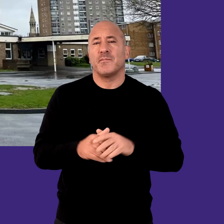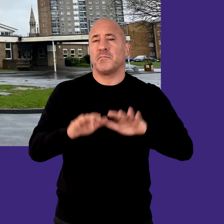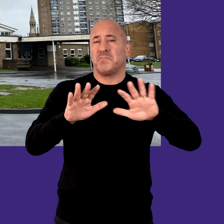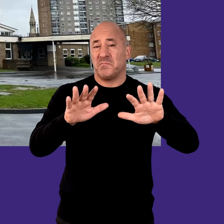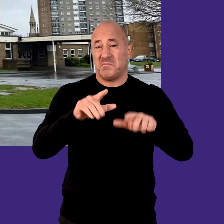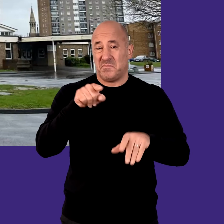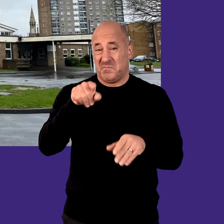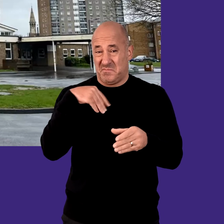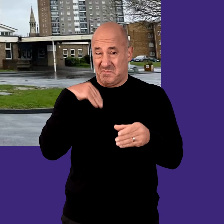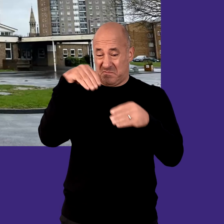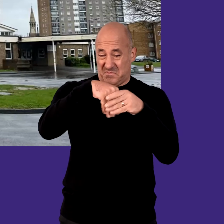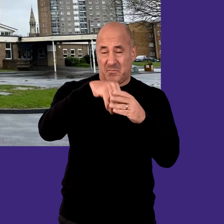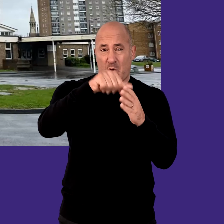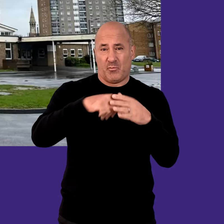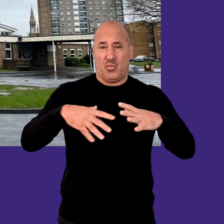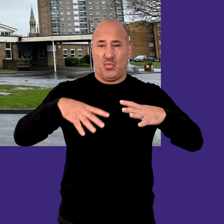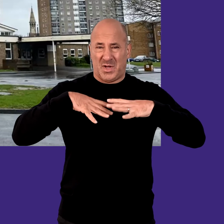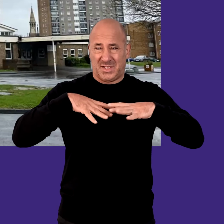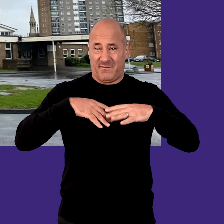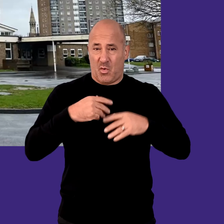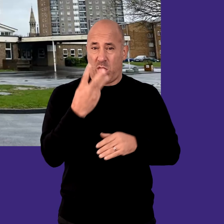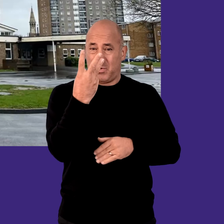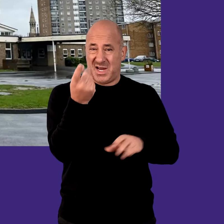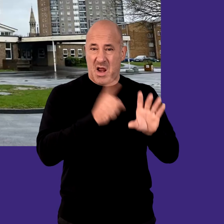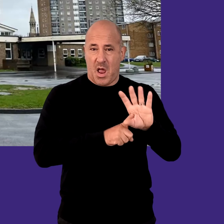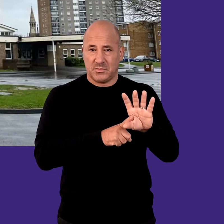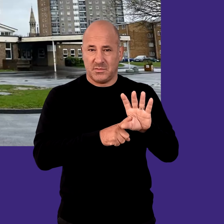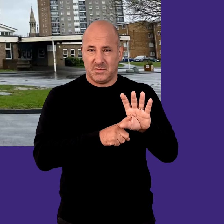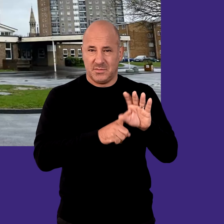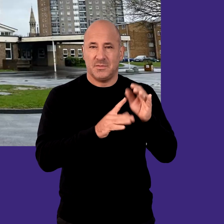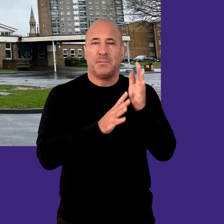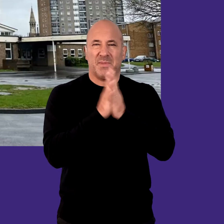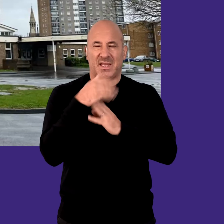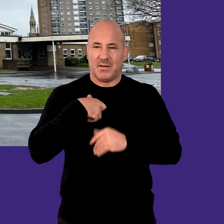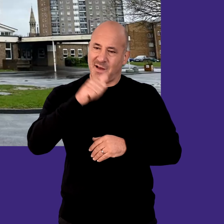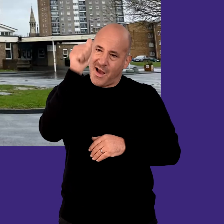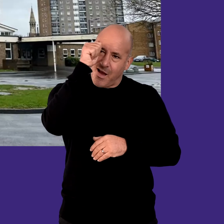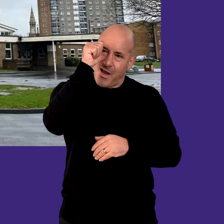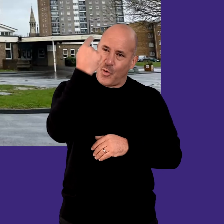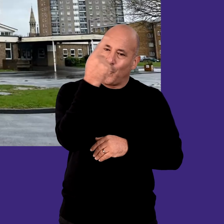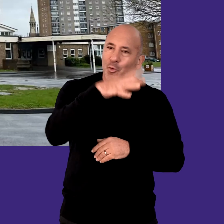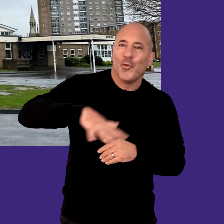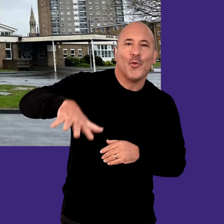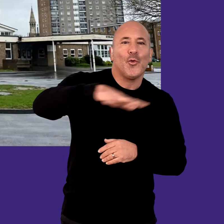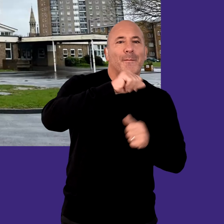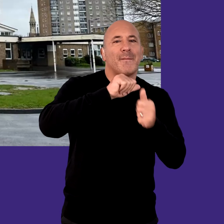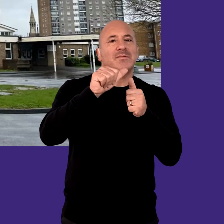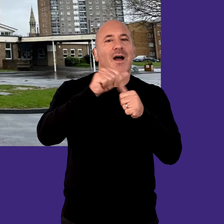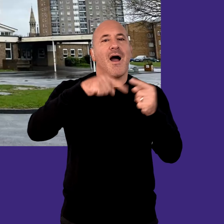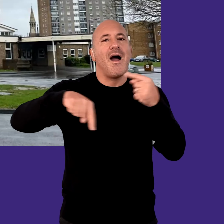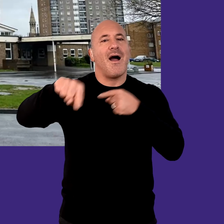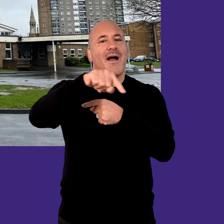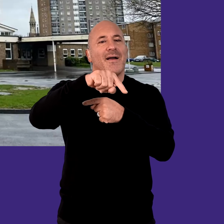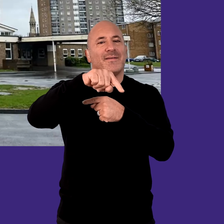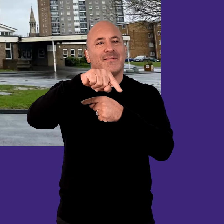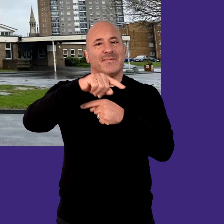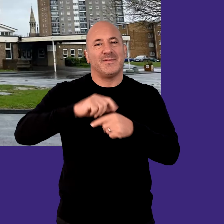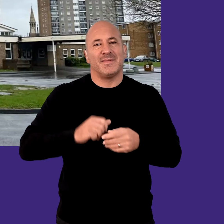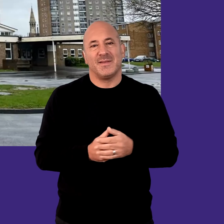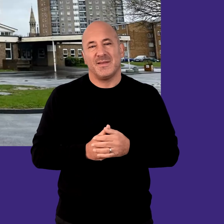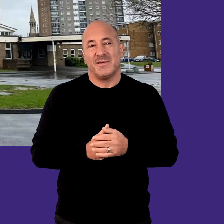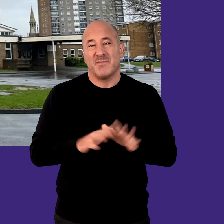way. I will say that the artist in residence programme is something that we, as I said, have in place for 3 years as a means to